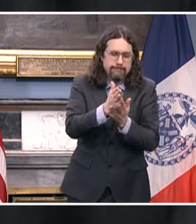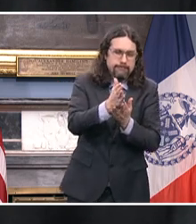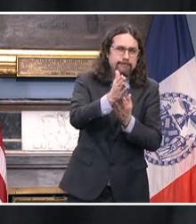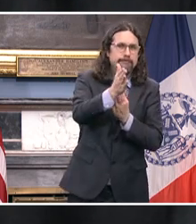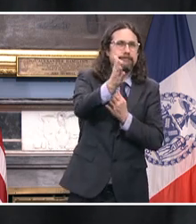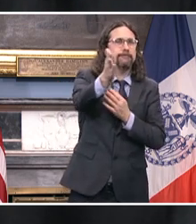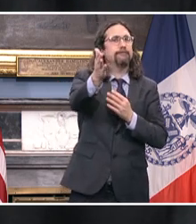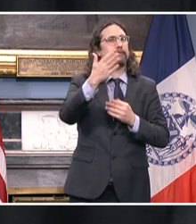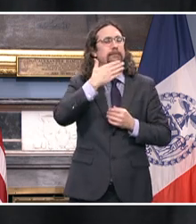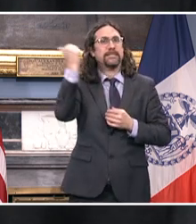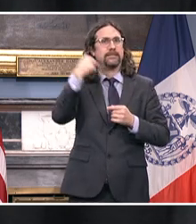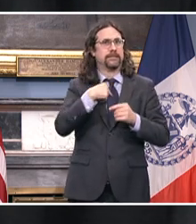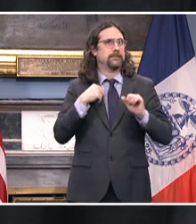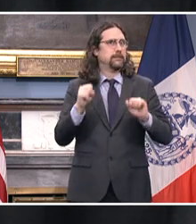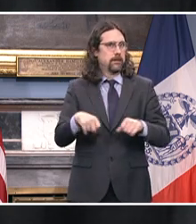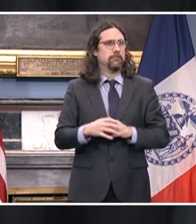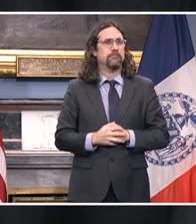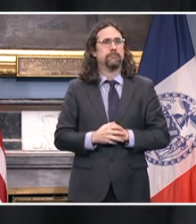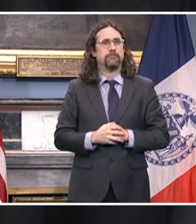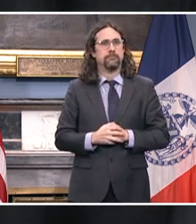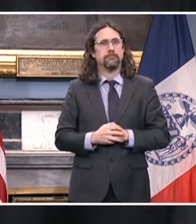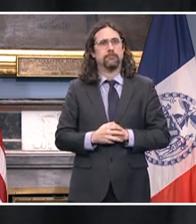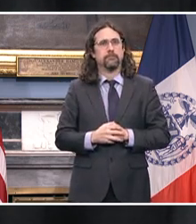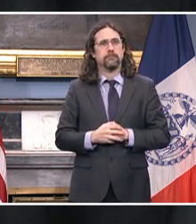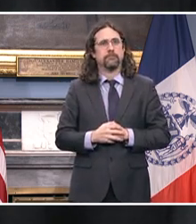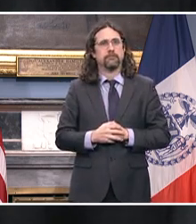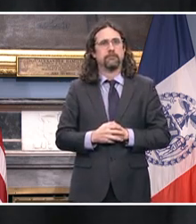In Spanish, just a quick summary.